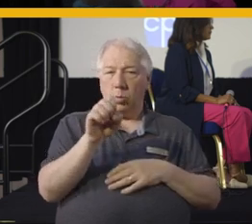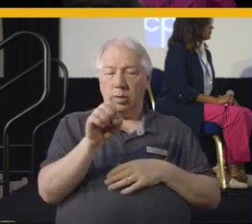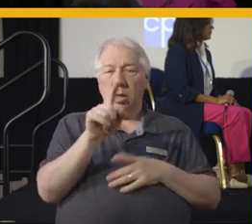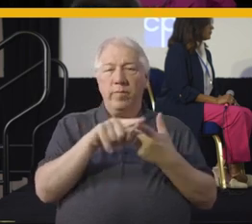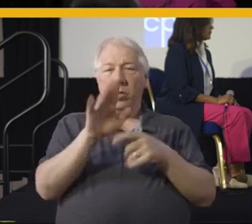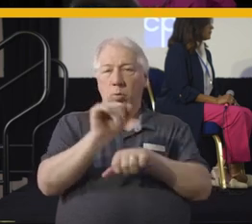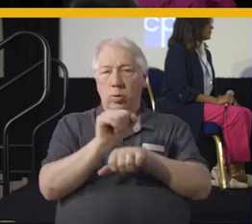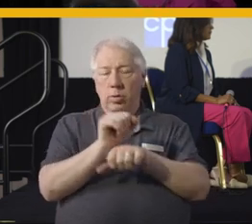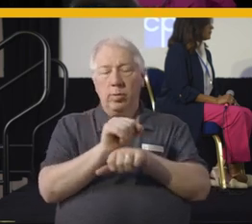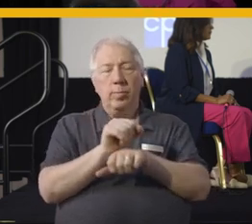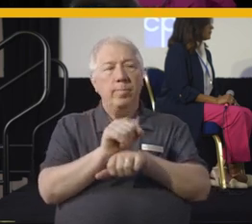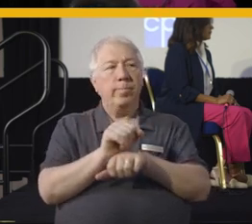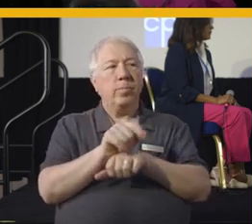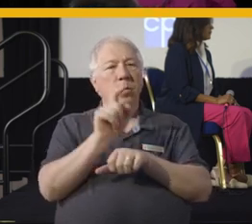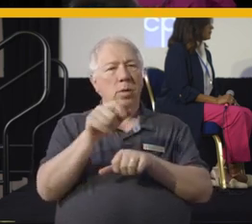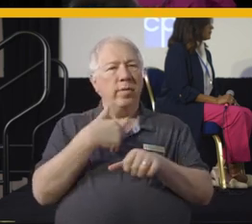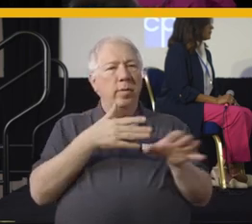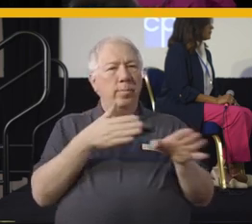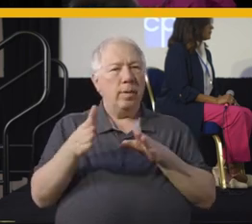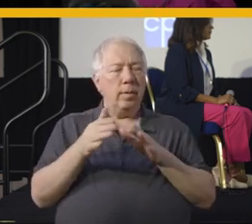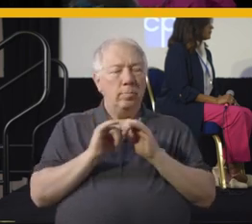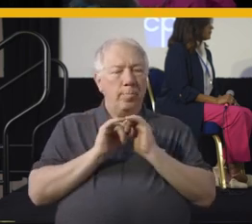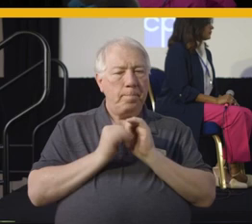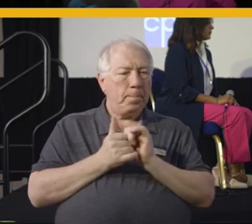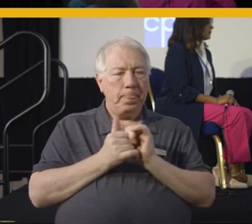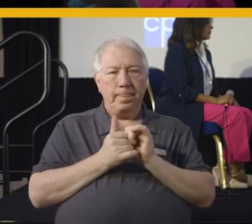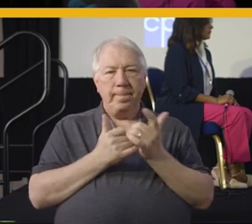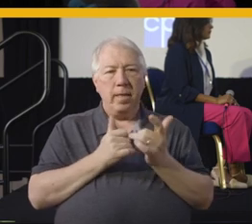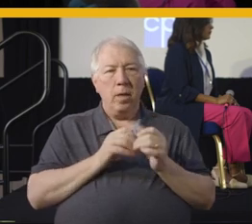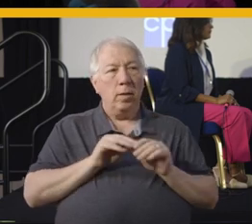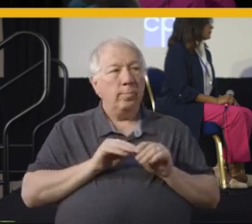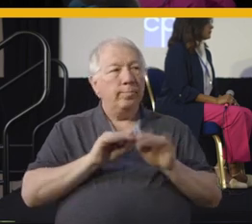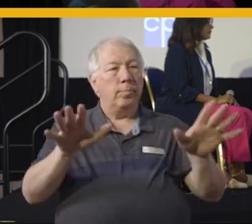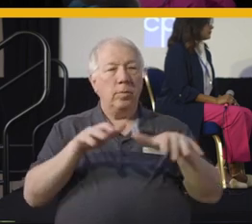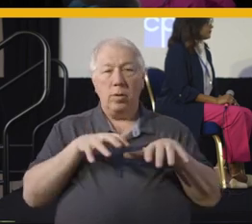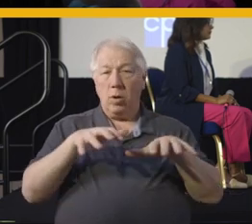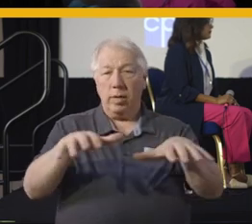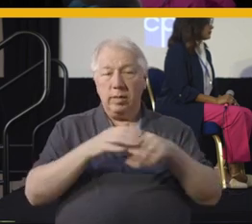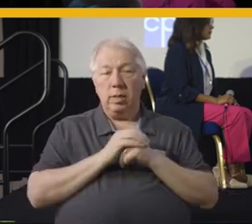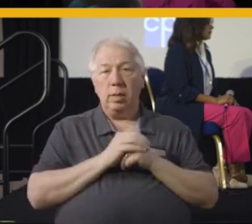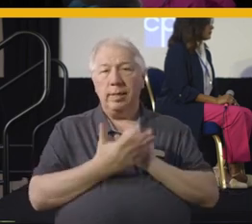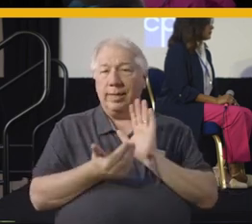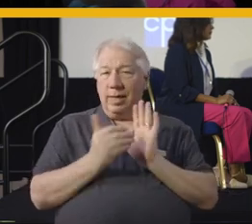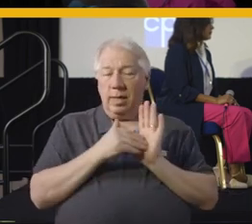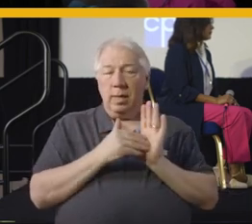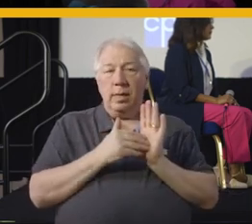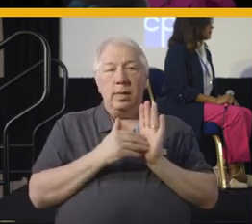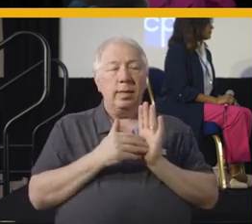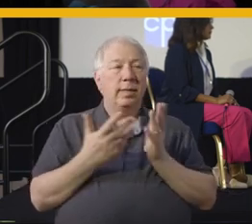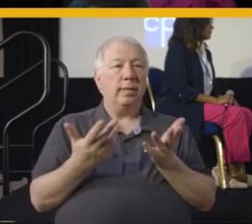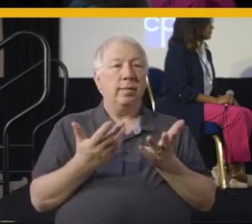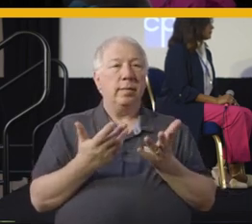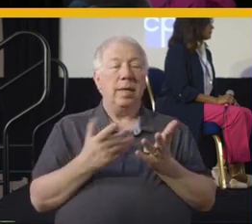to your work, you have to have a plan as to how that is going to reach your audience. But again, like